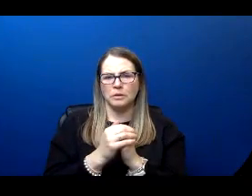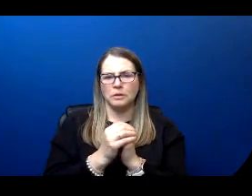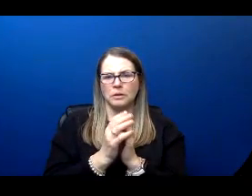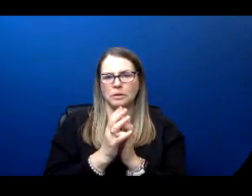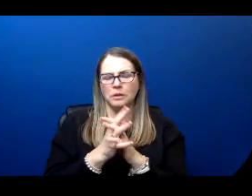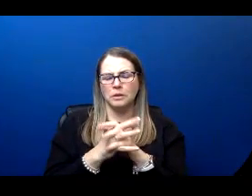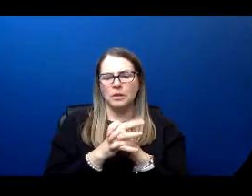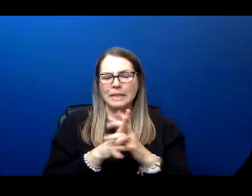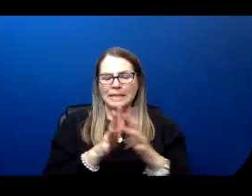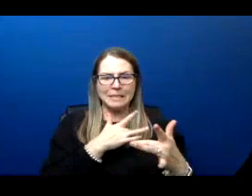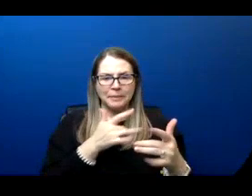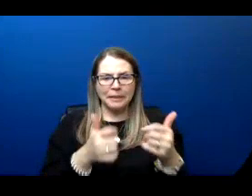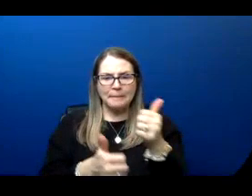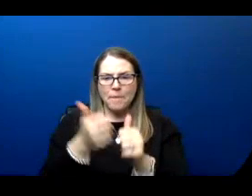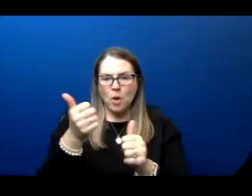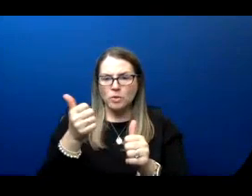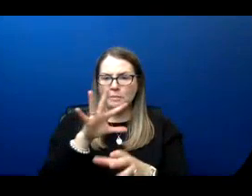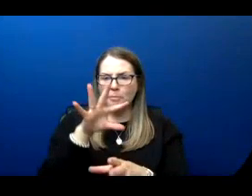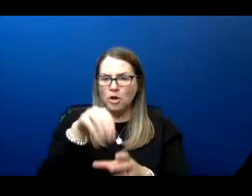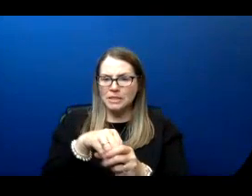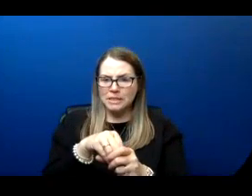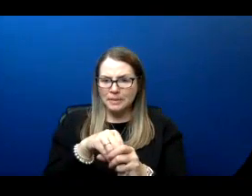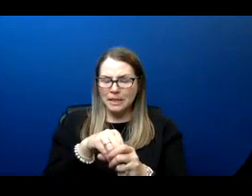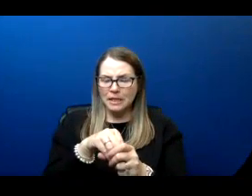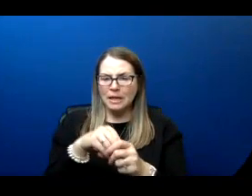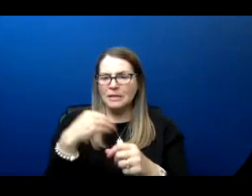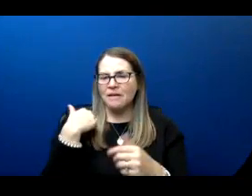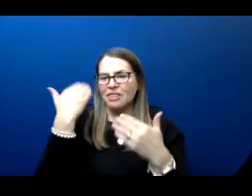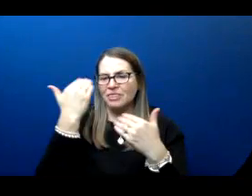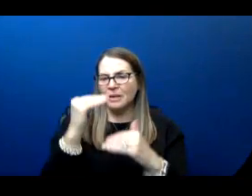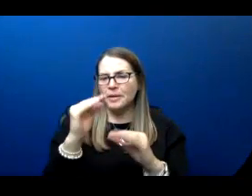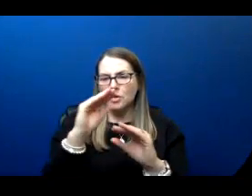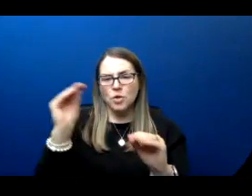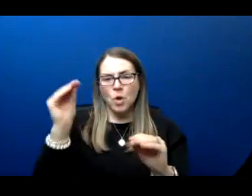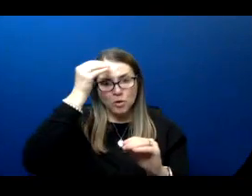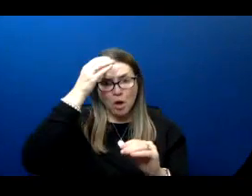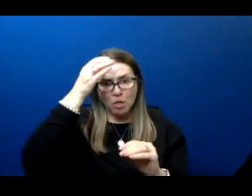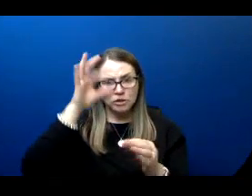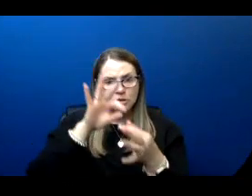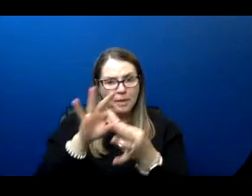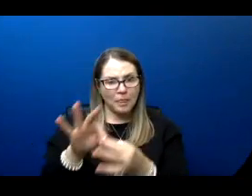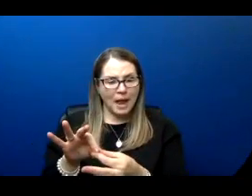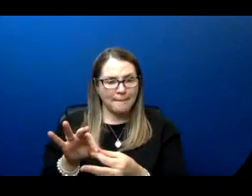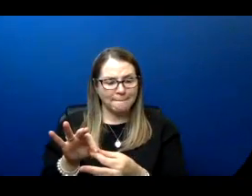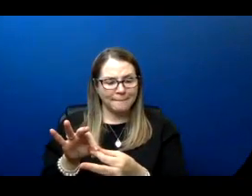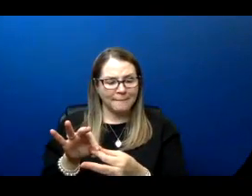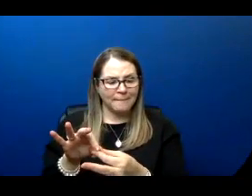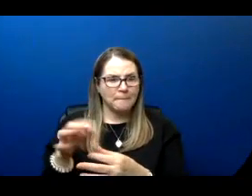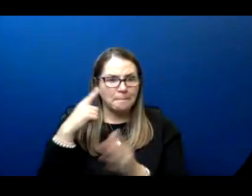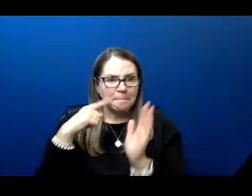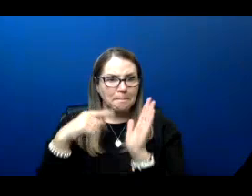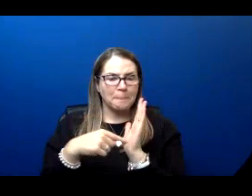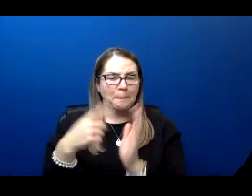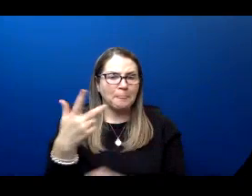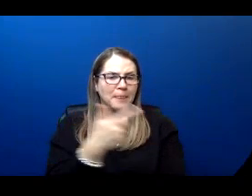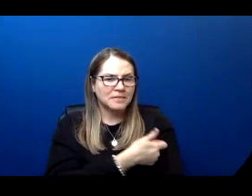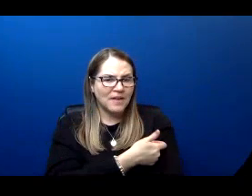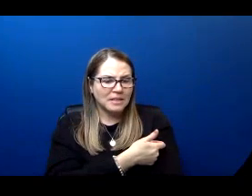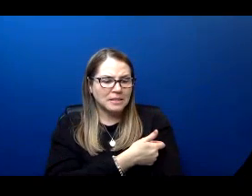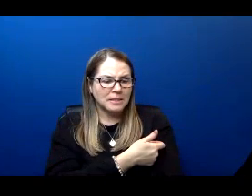specifically, most participants revealed that they had limited or no knowledge about it. And I think that this vaccine actually has